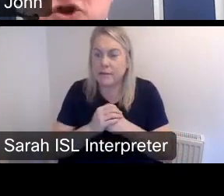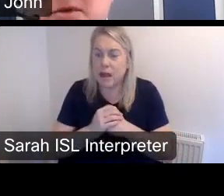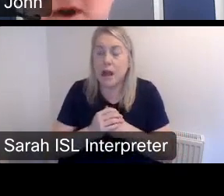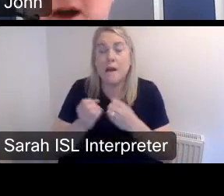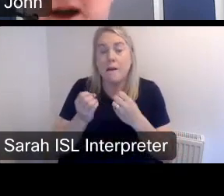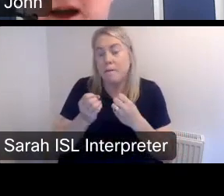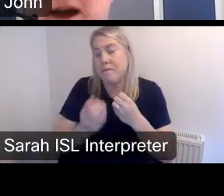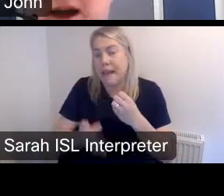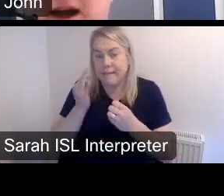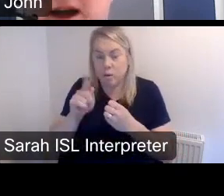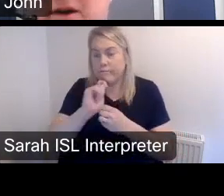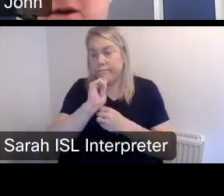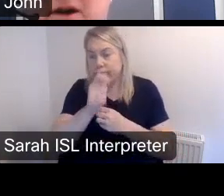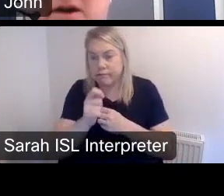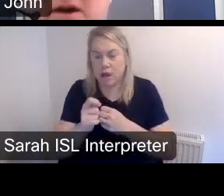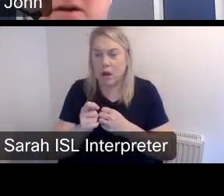into trouble